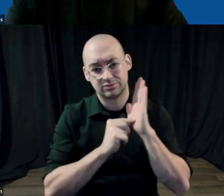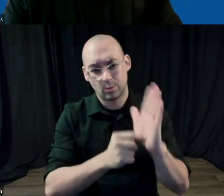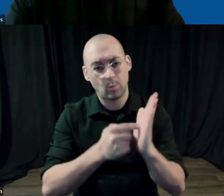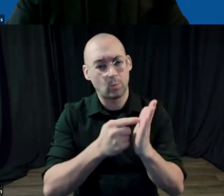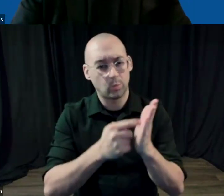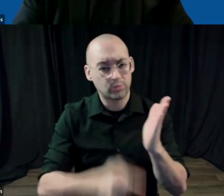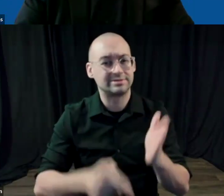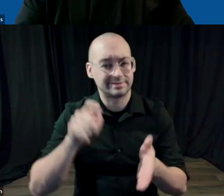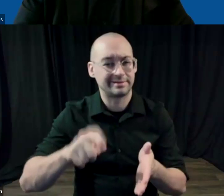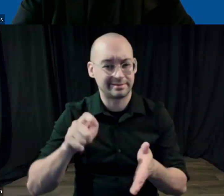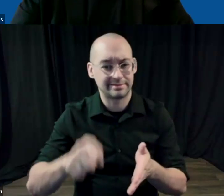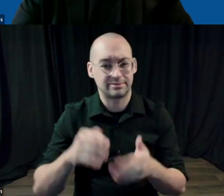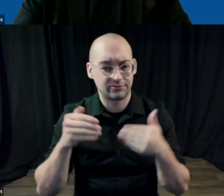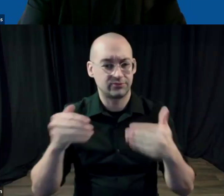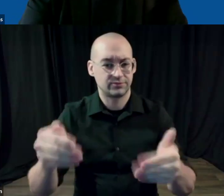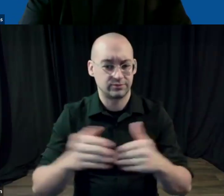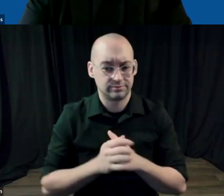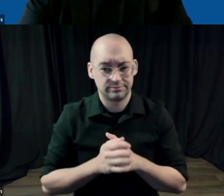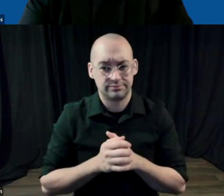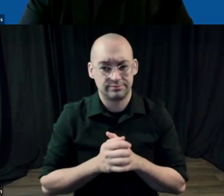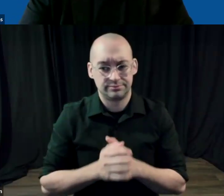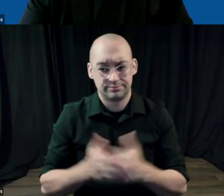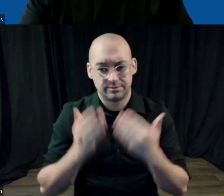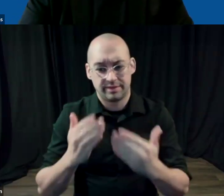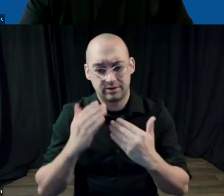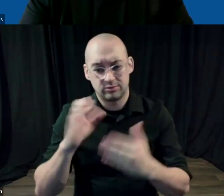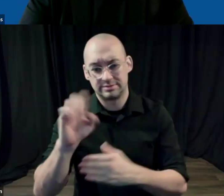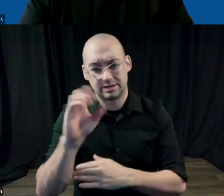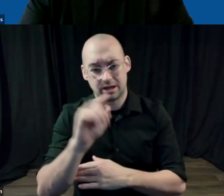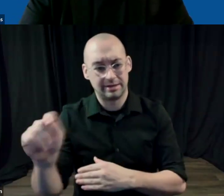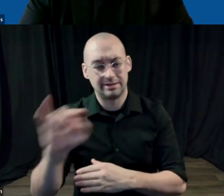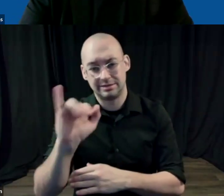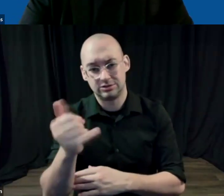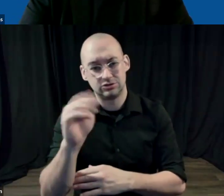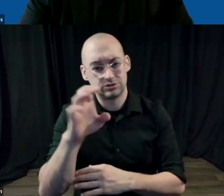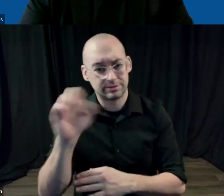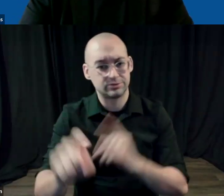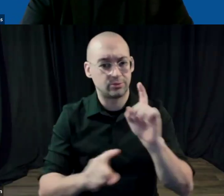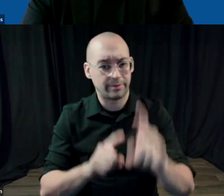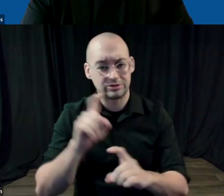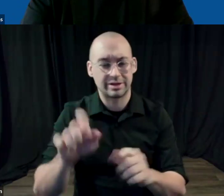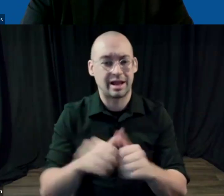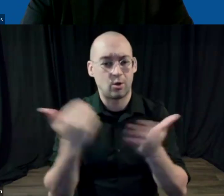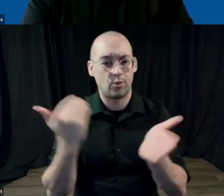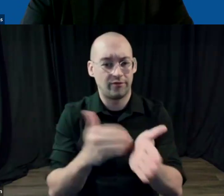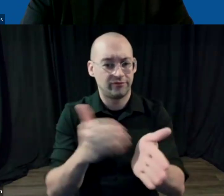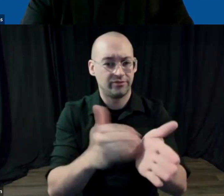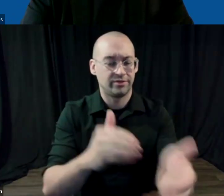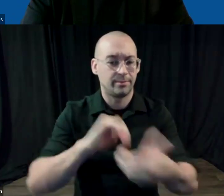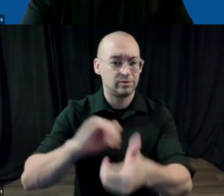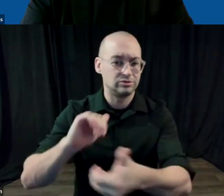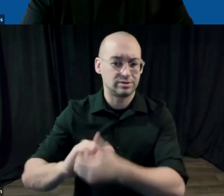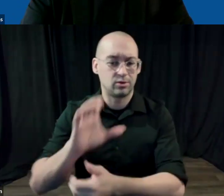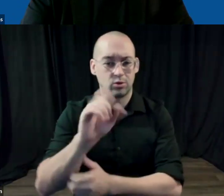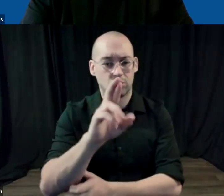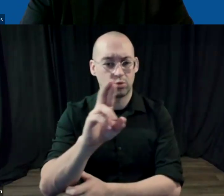moving forward. Thank you. Thanks, Scott. And James, the question is, how often will that partnership coordination page be